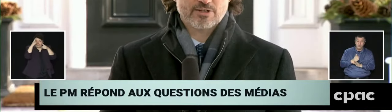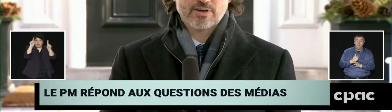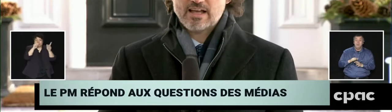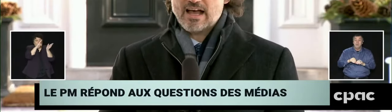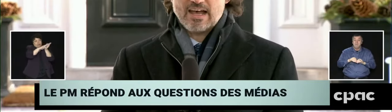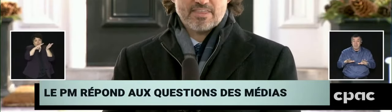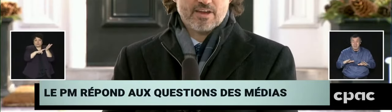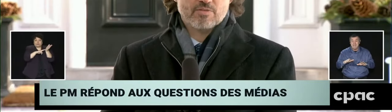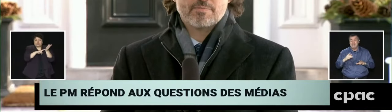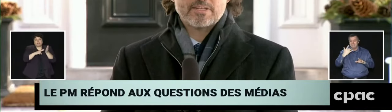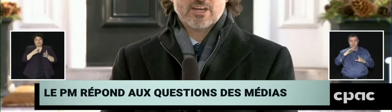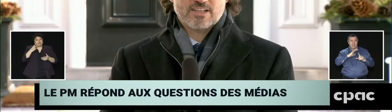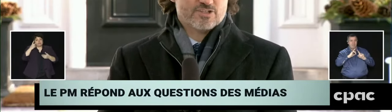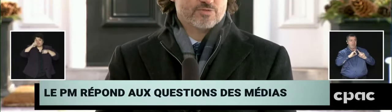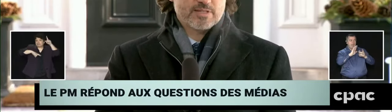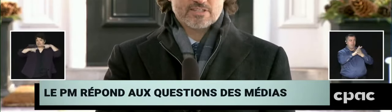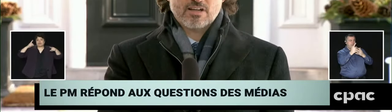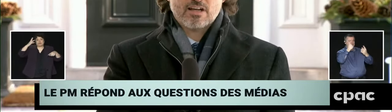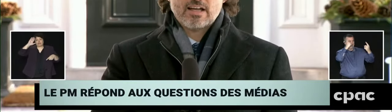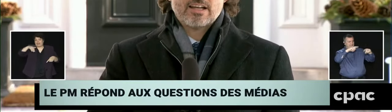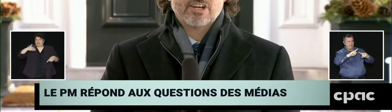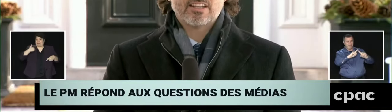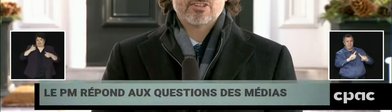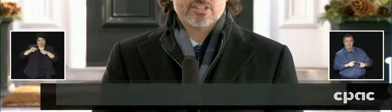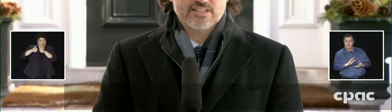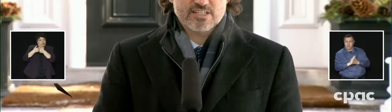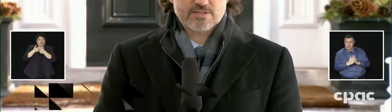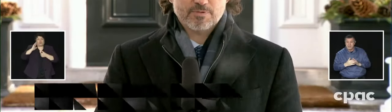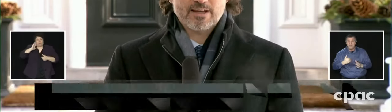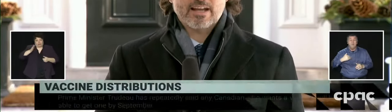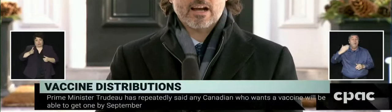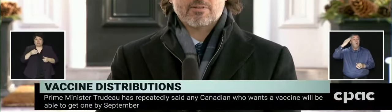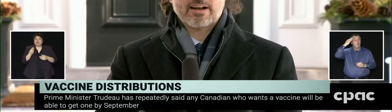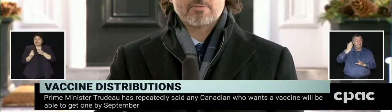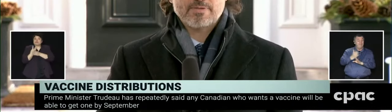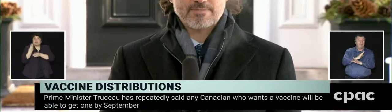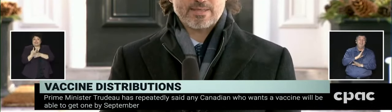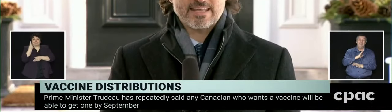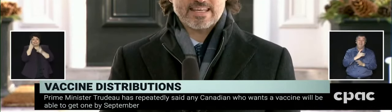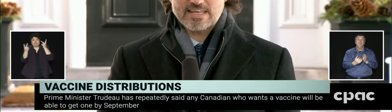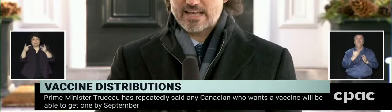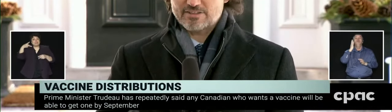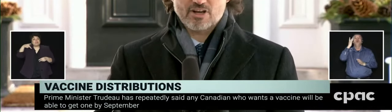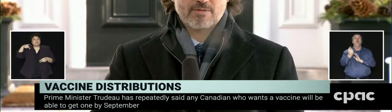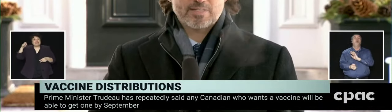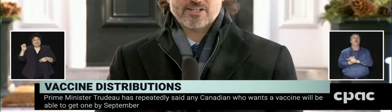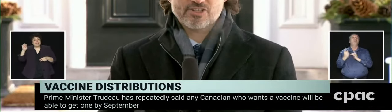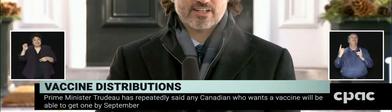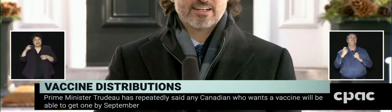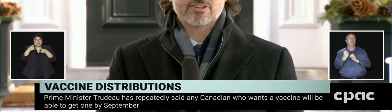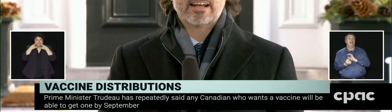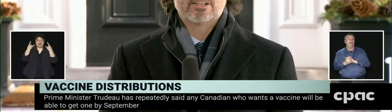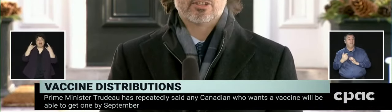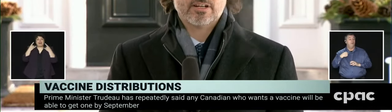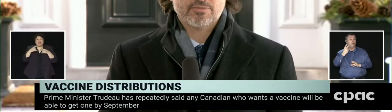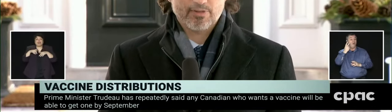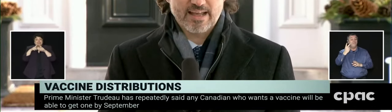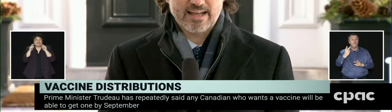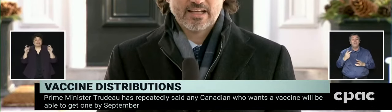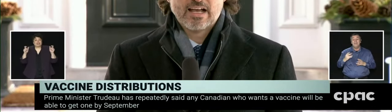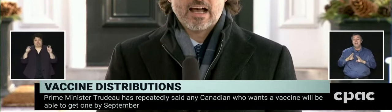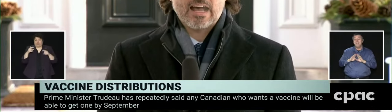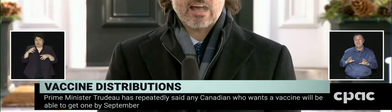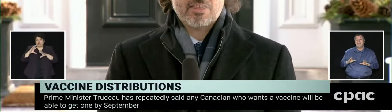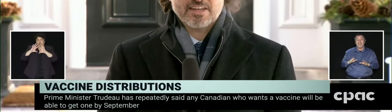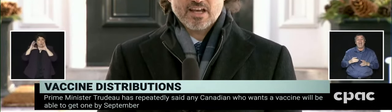we knew there would be challenges. We saw challenges in the spring around PPE and the competition internationally for